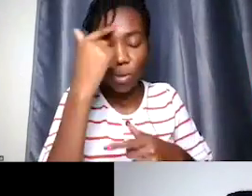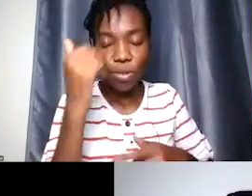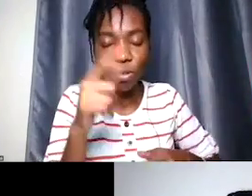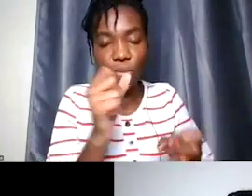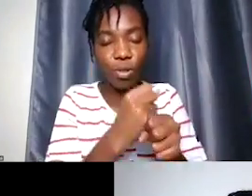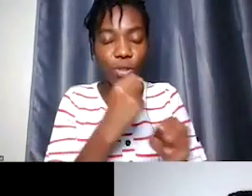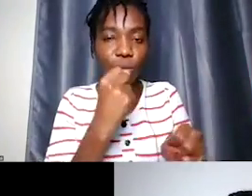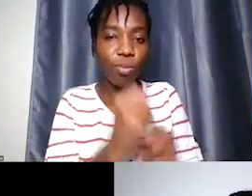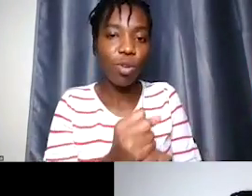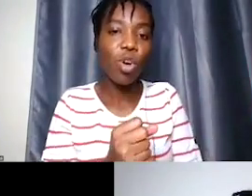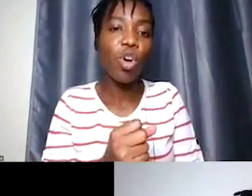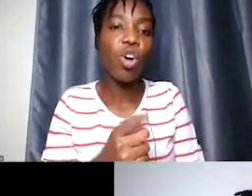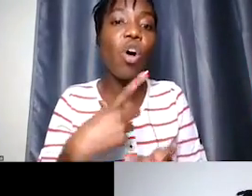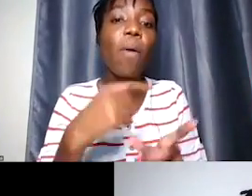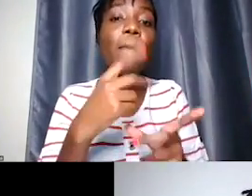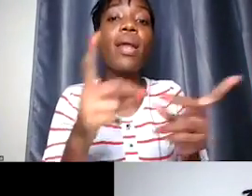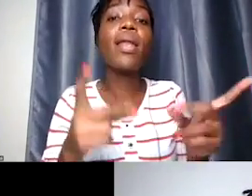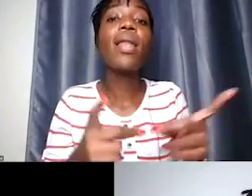where it's not,